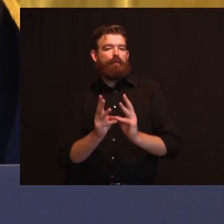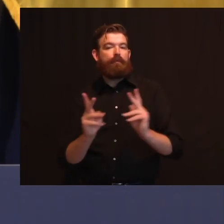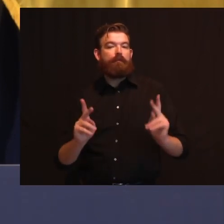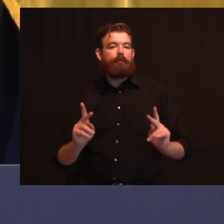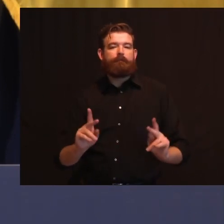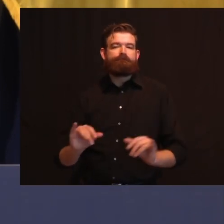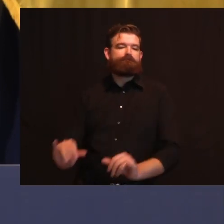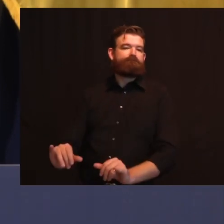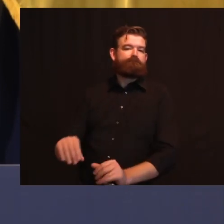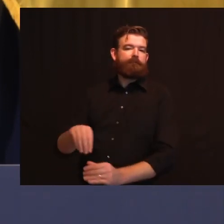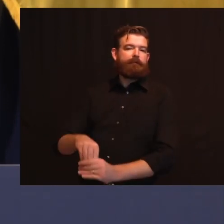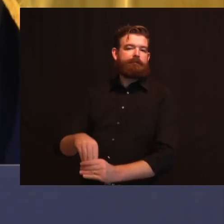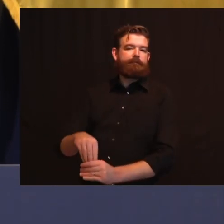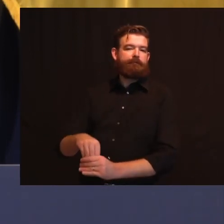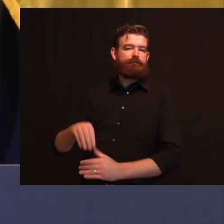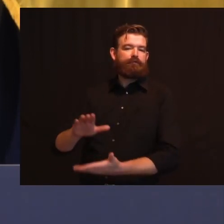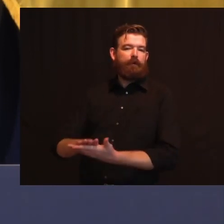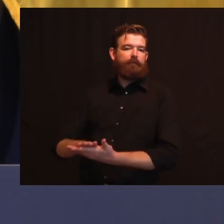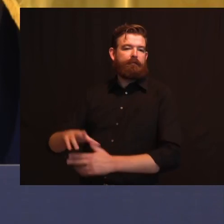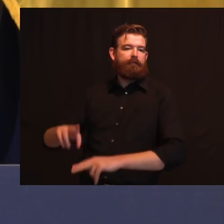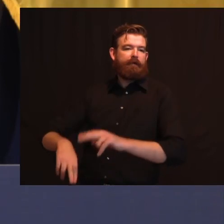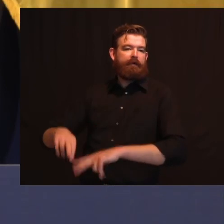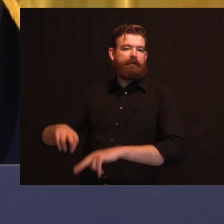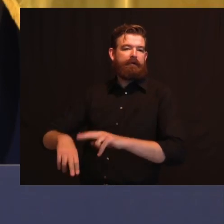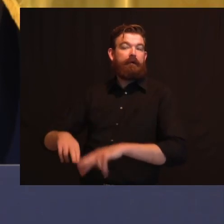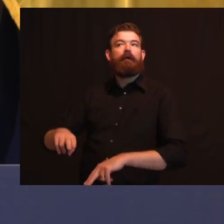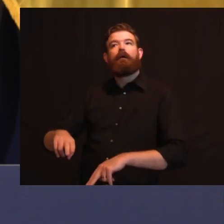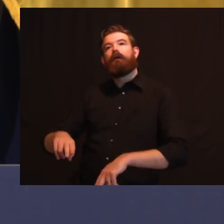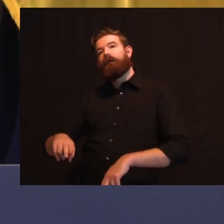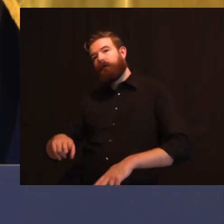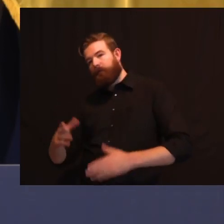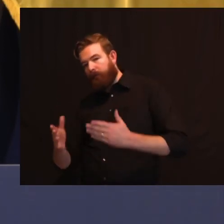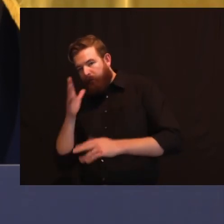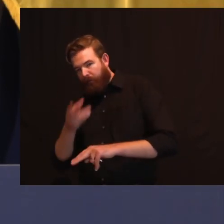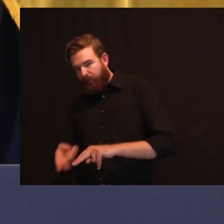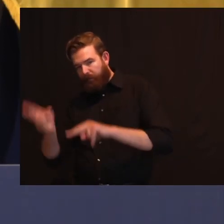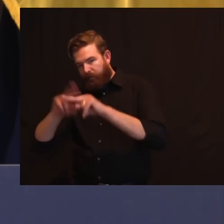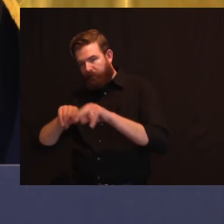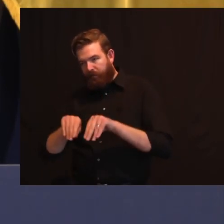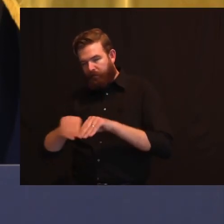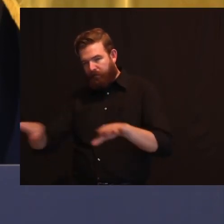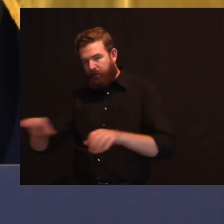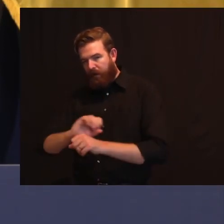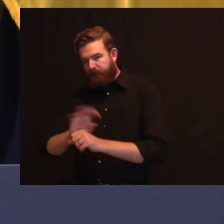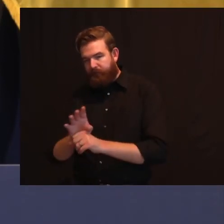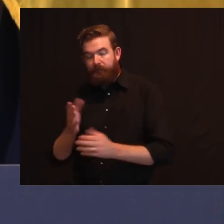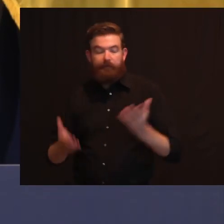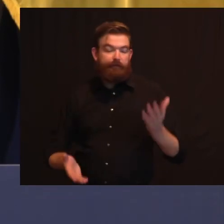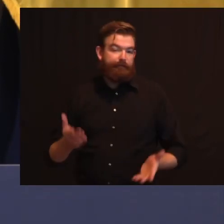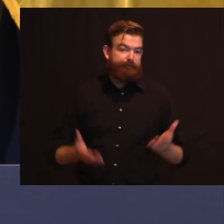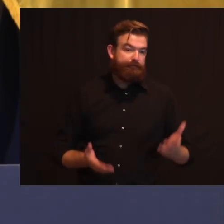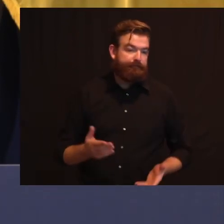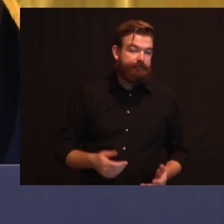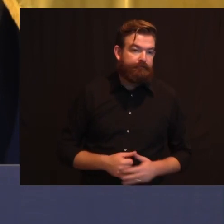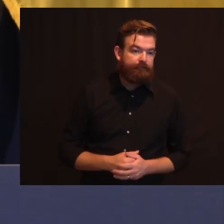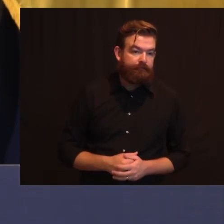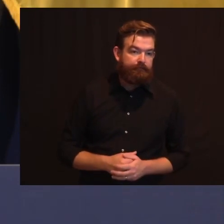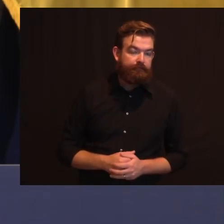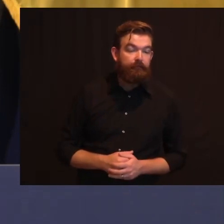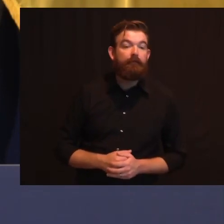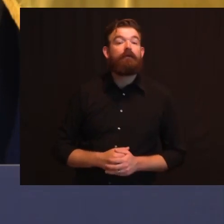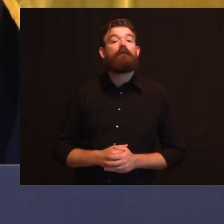Two comments beyond that, and Judy, you should come in if you see this differently. The system is working, as far as we can tell.